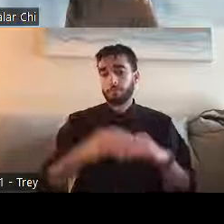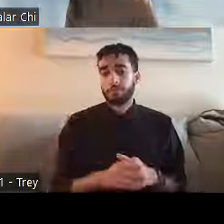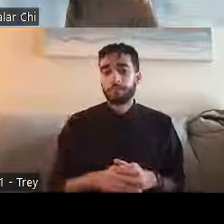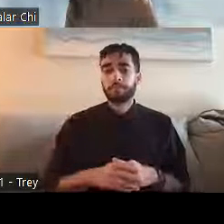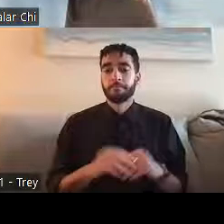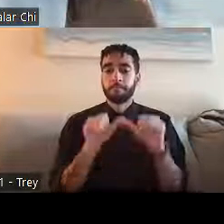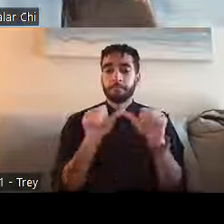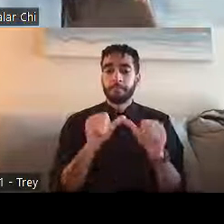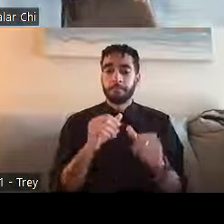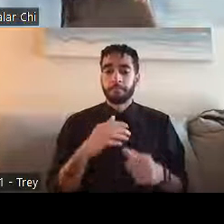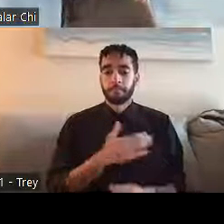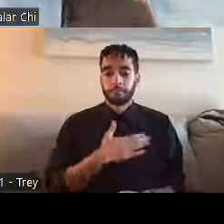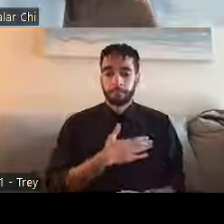please.